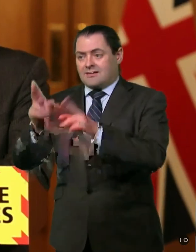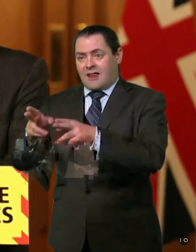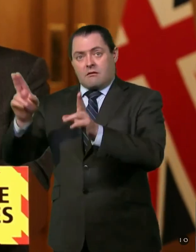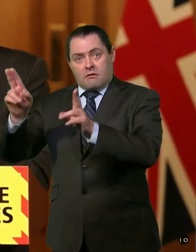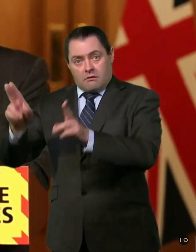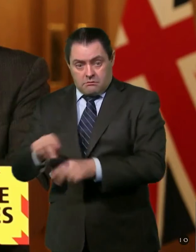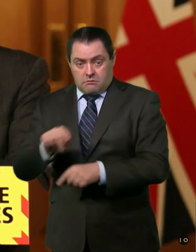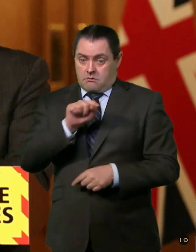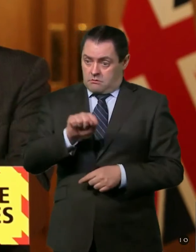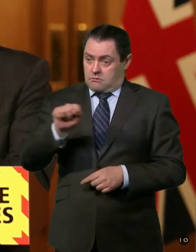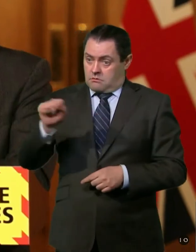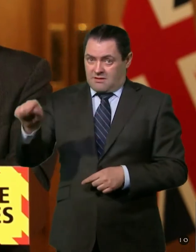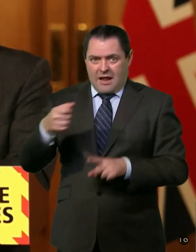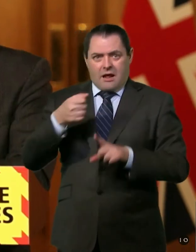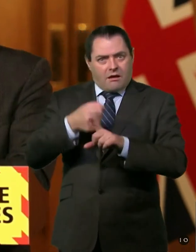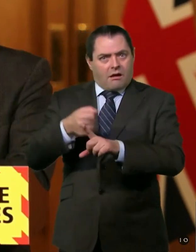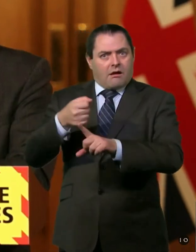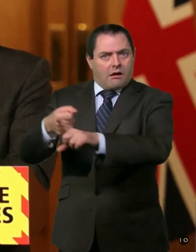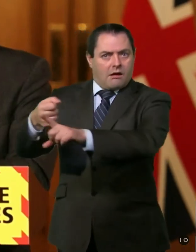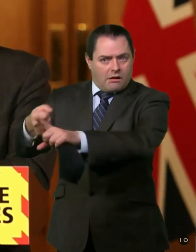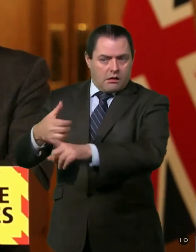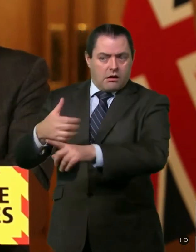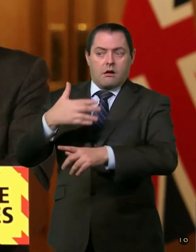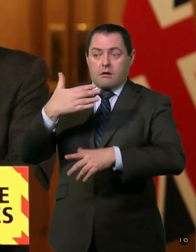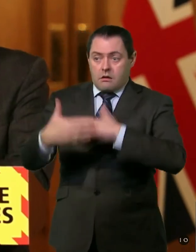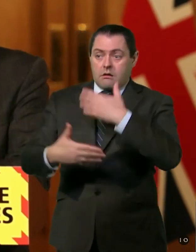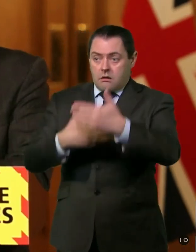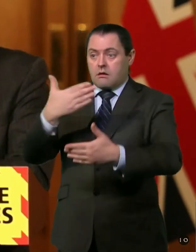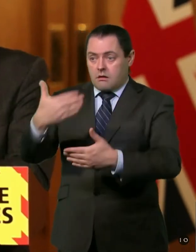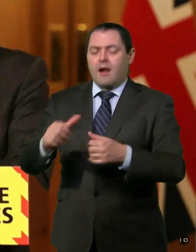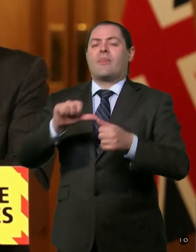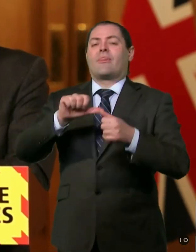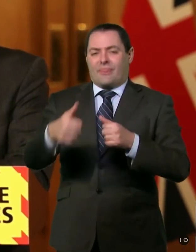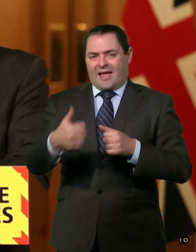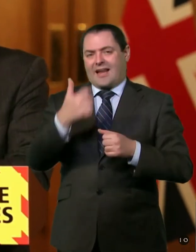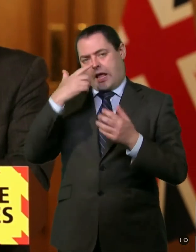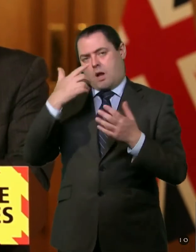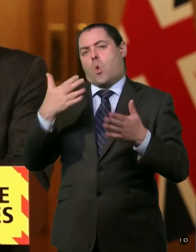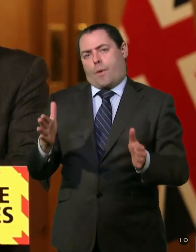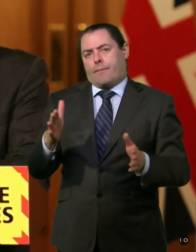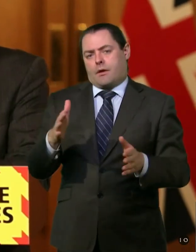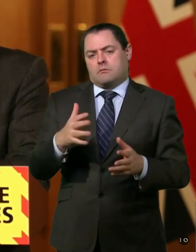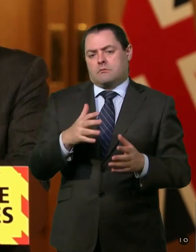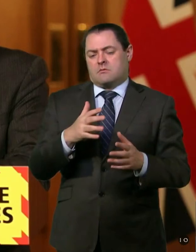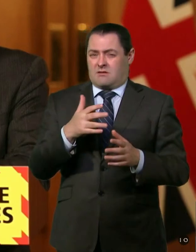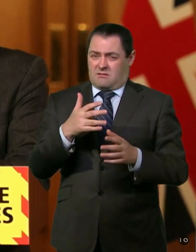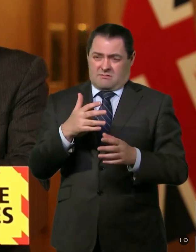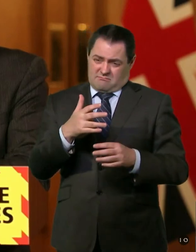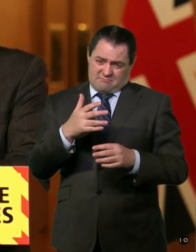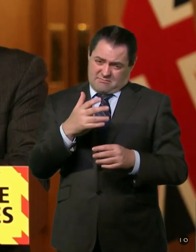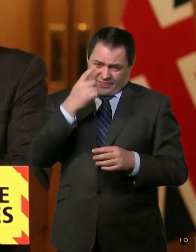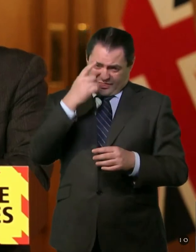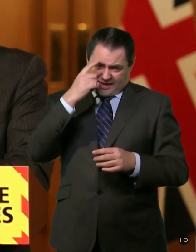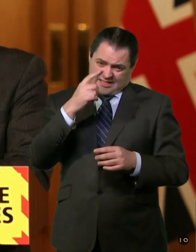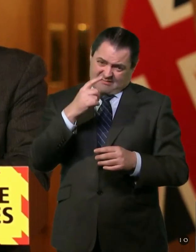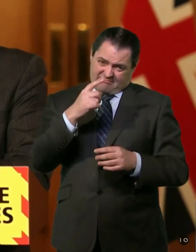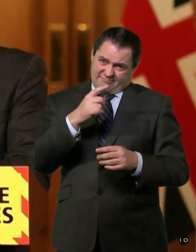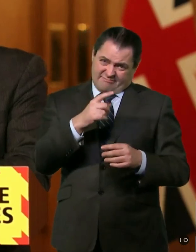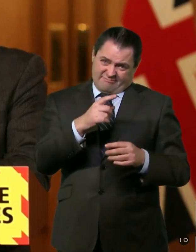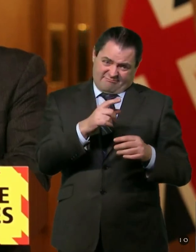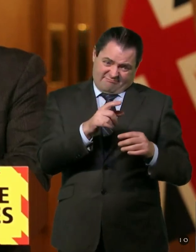reducing serious disease. And again, we won't know that until the middle of February. So